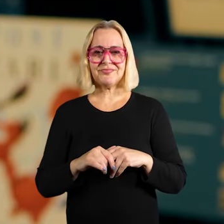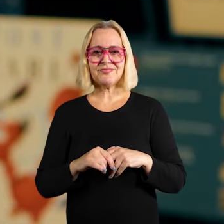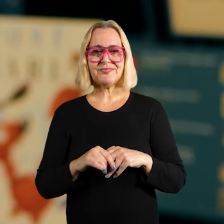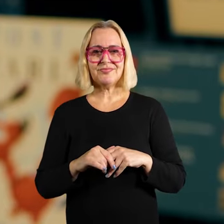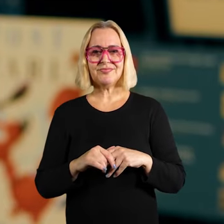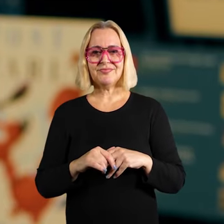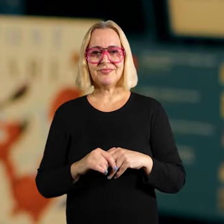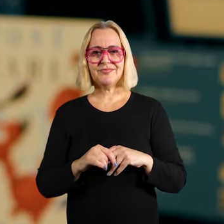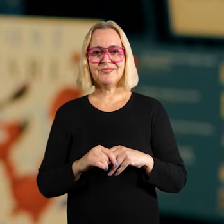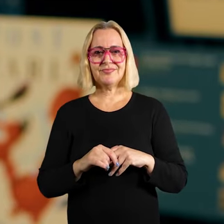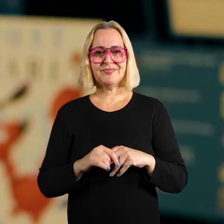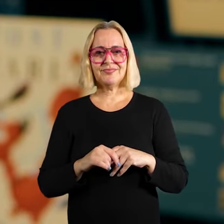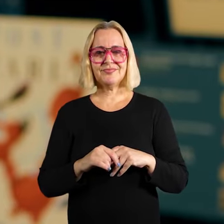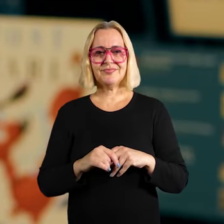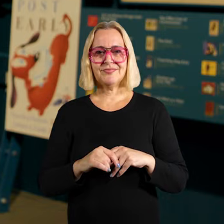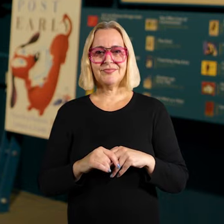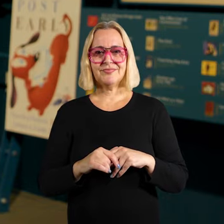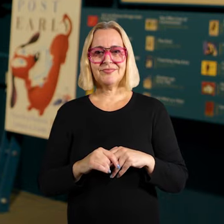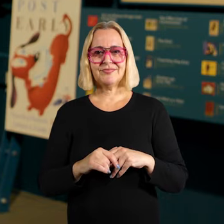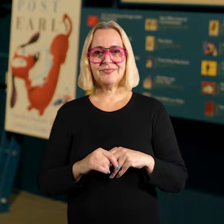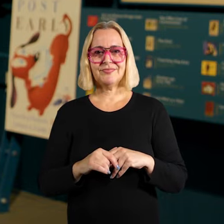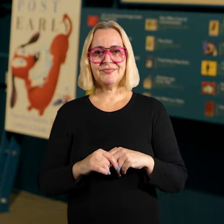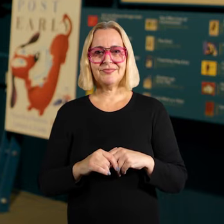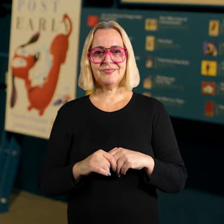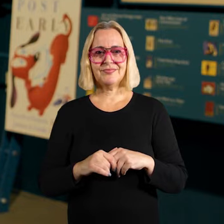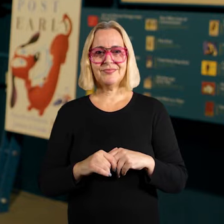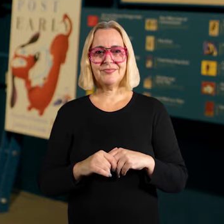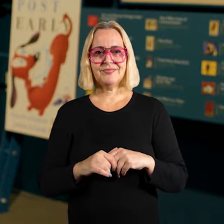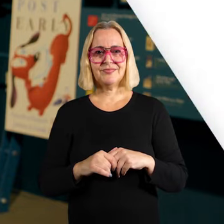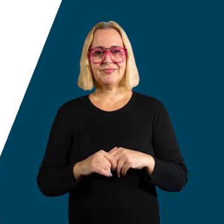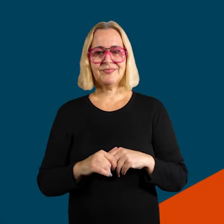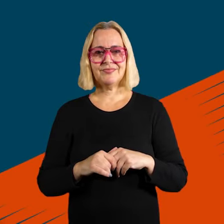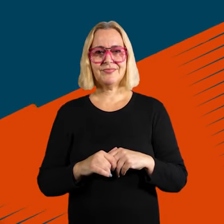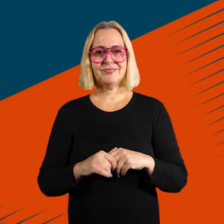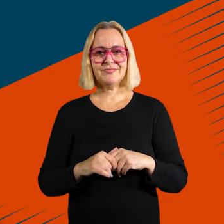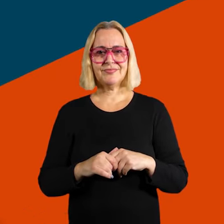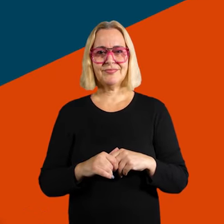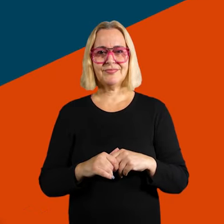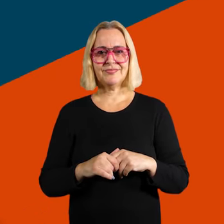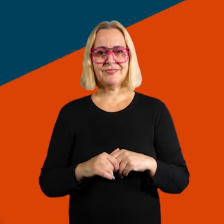pockets. That would help a lot, and that I would like.